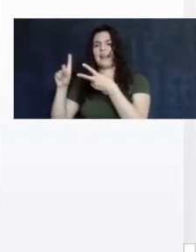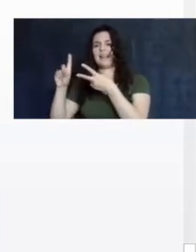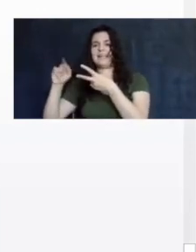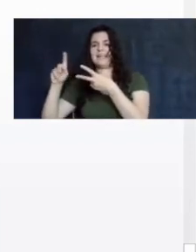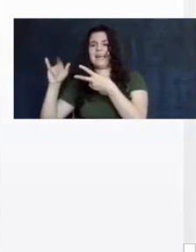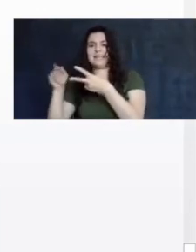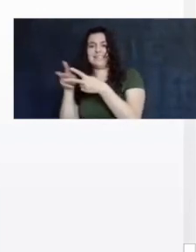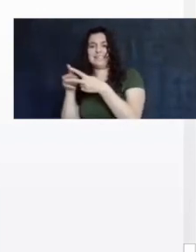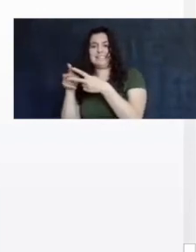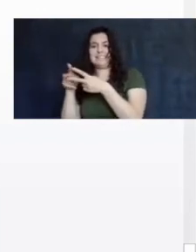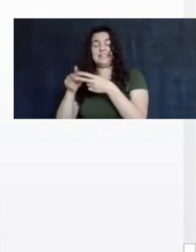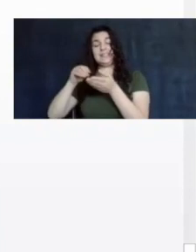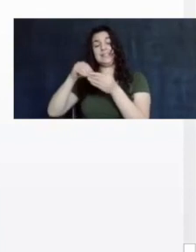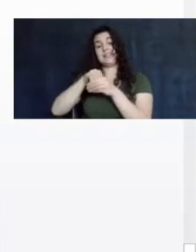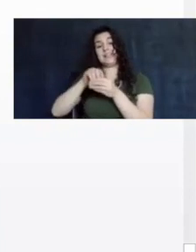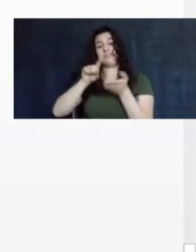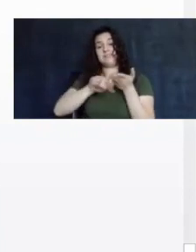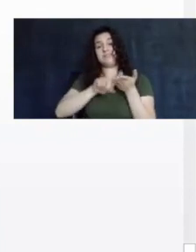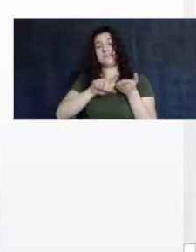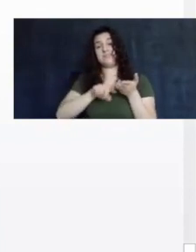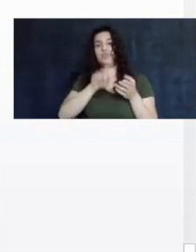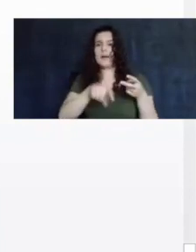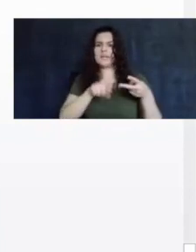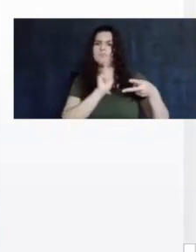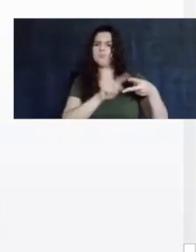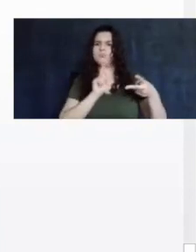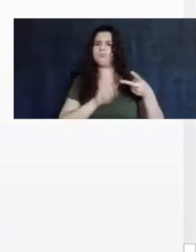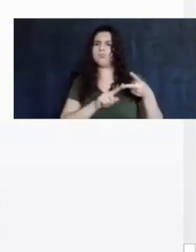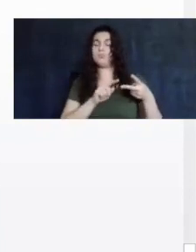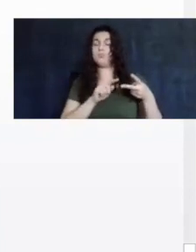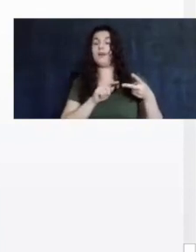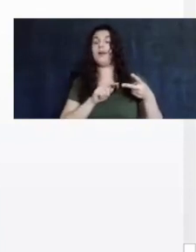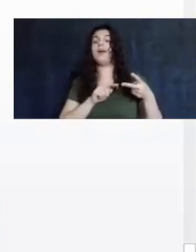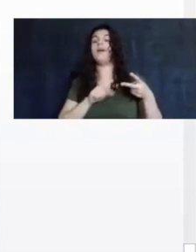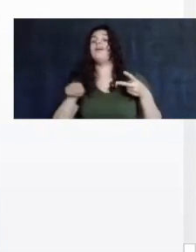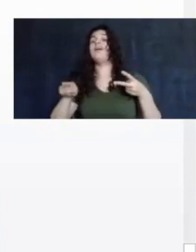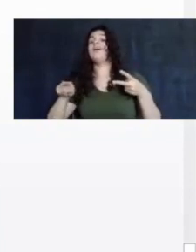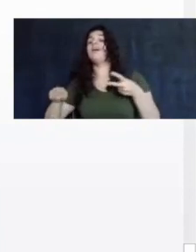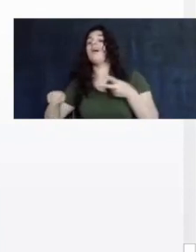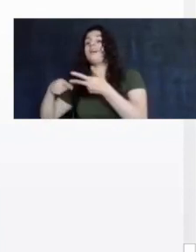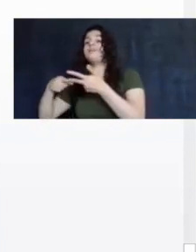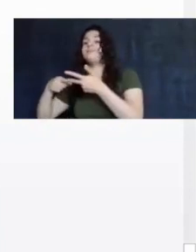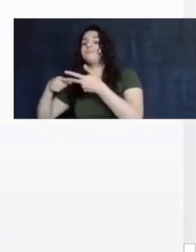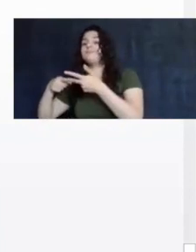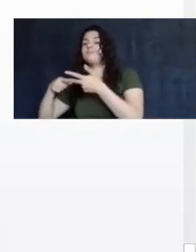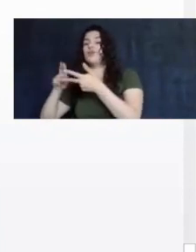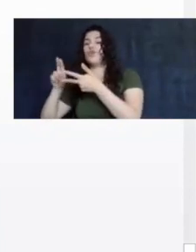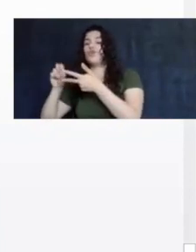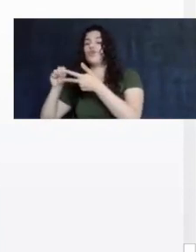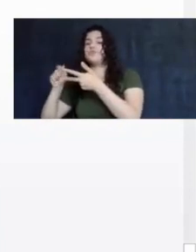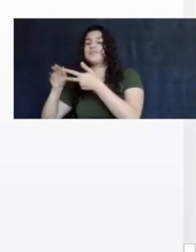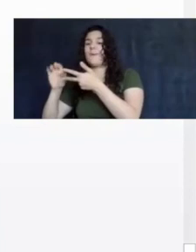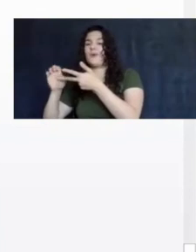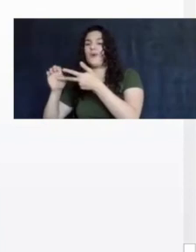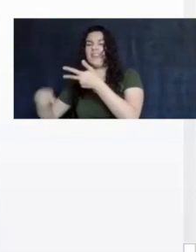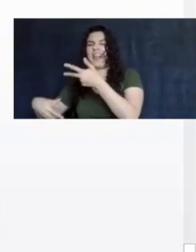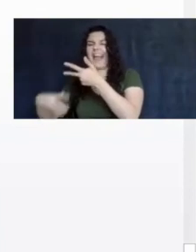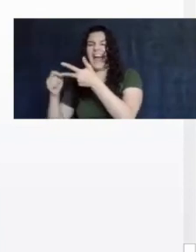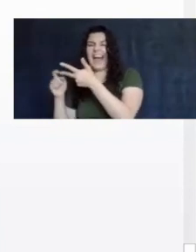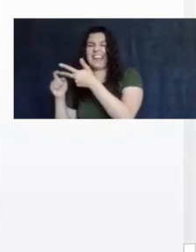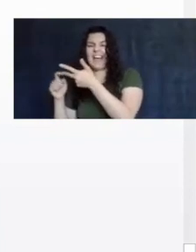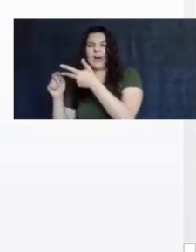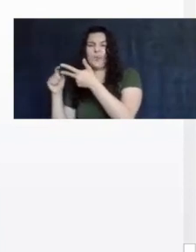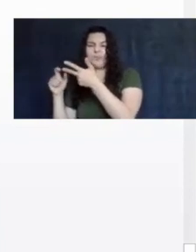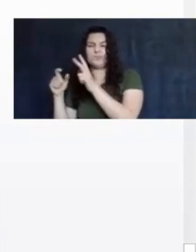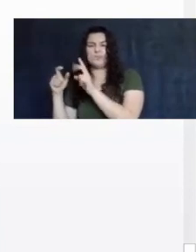true. But in a dissertation in practice, we want that data to be usable. That's the word that we kind of stress. So these dissertations